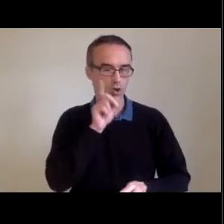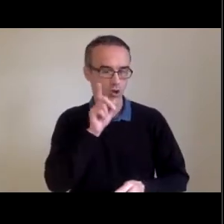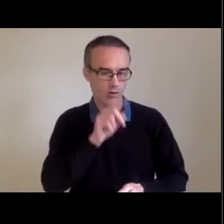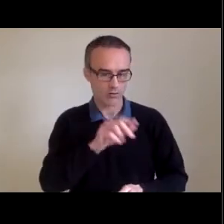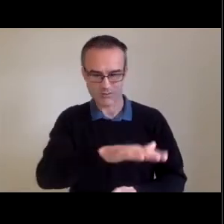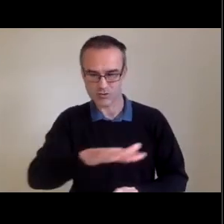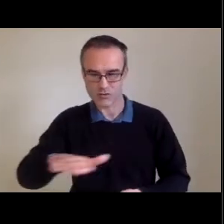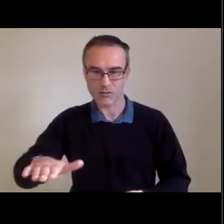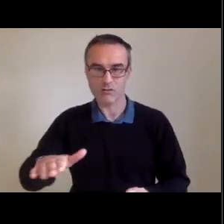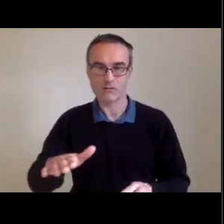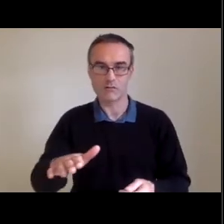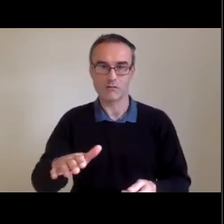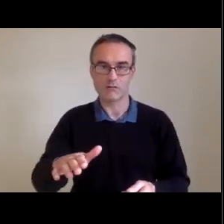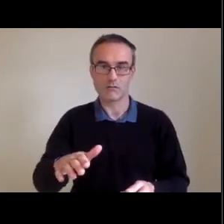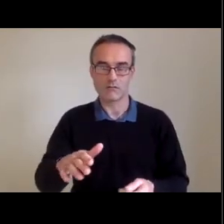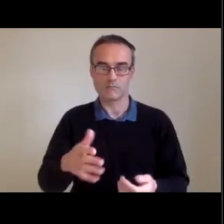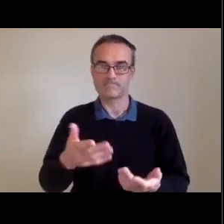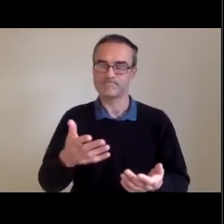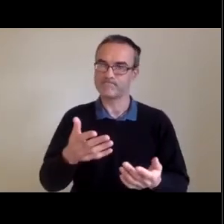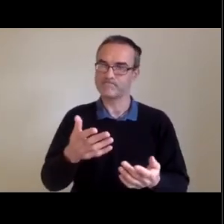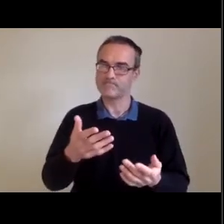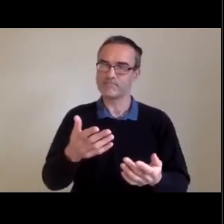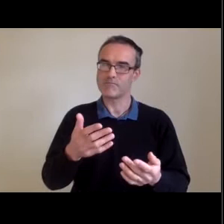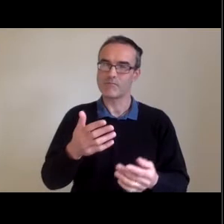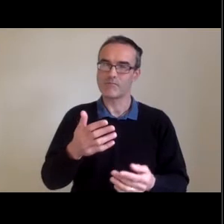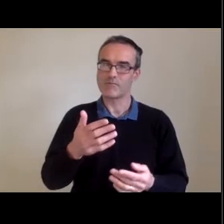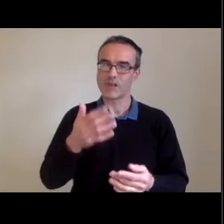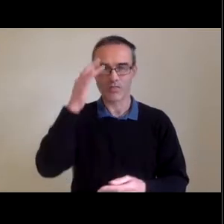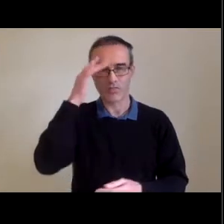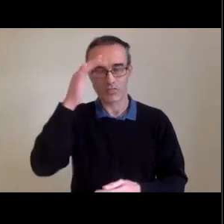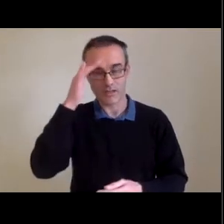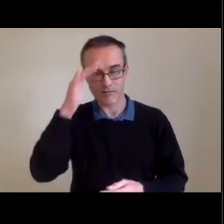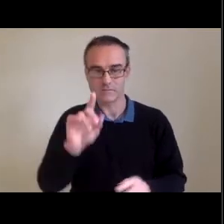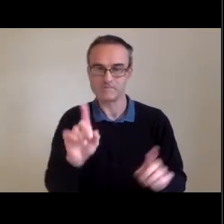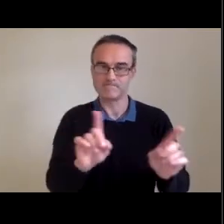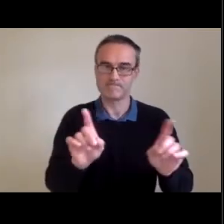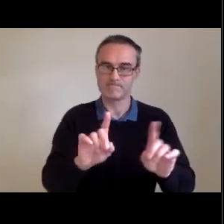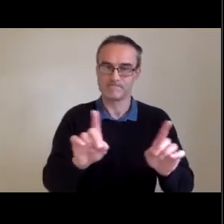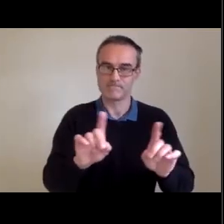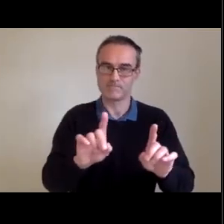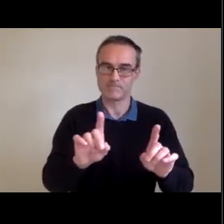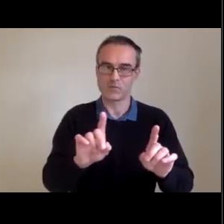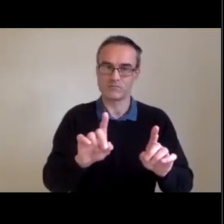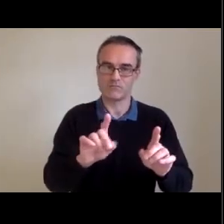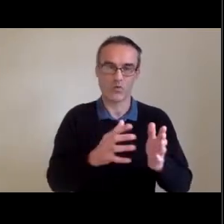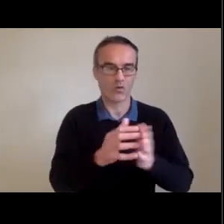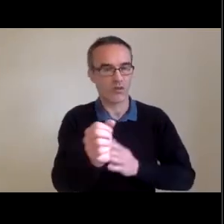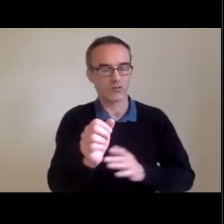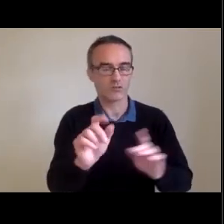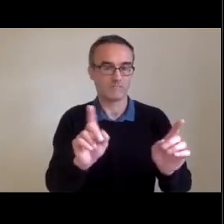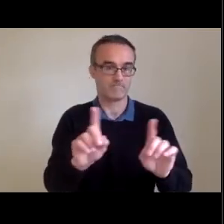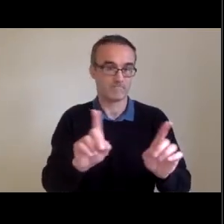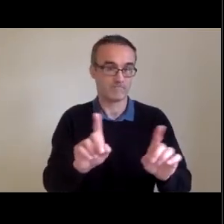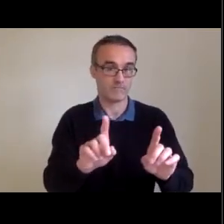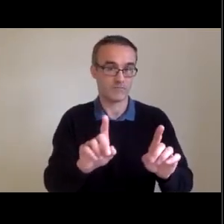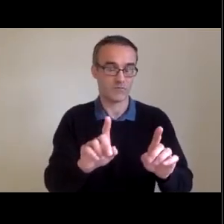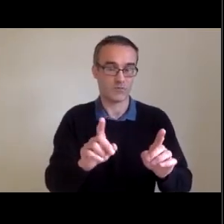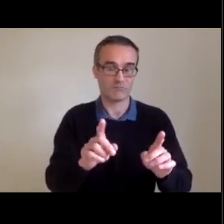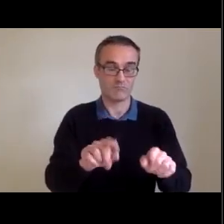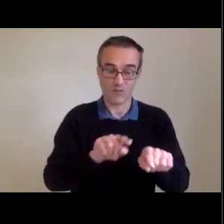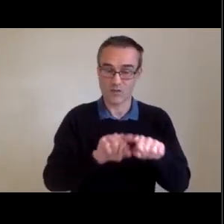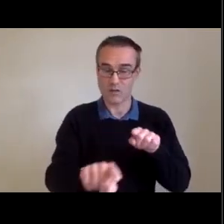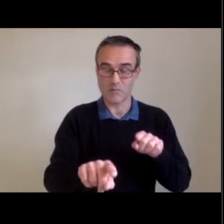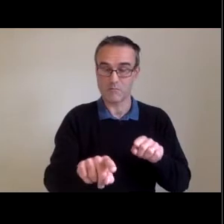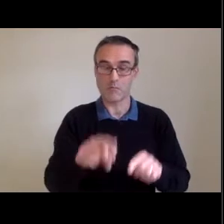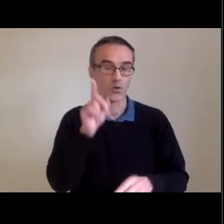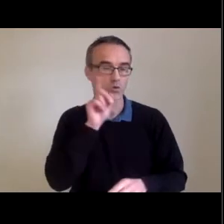of them do not work after graduation. While in the southern part, majority may work, but since there's no job